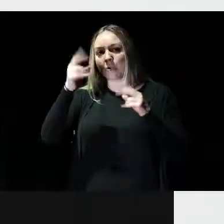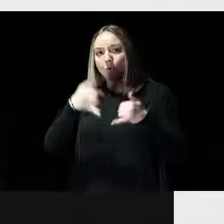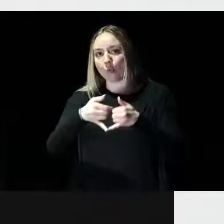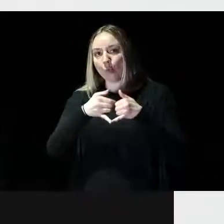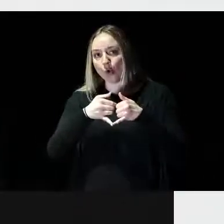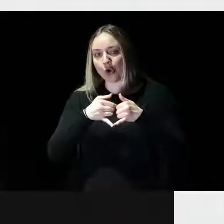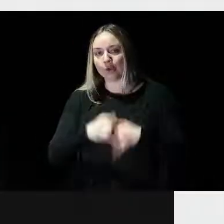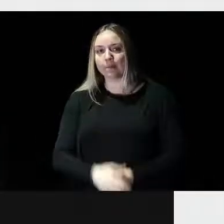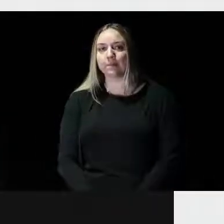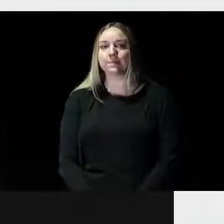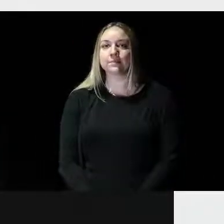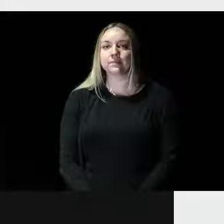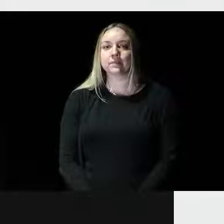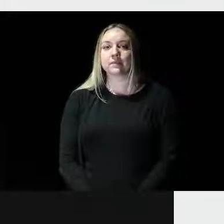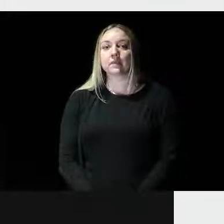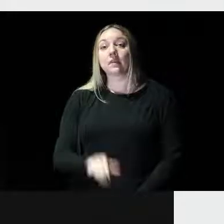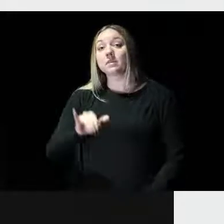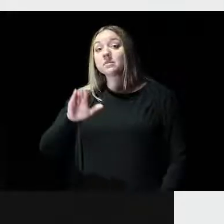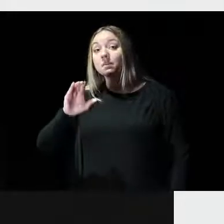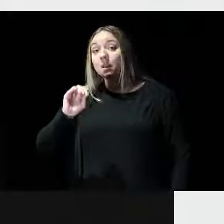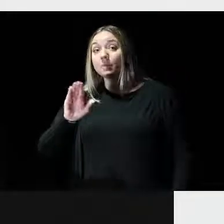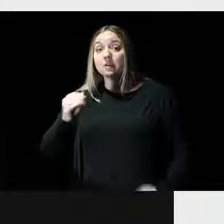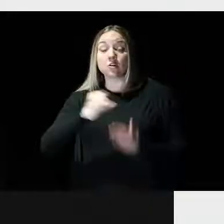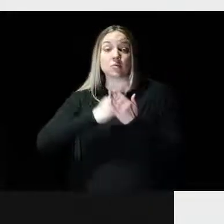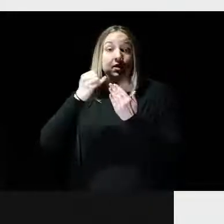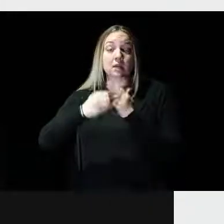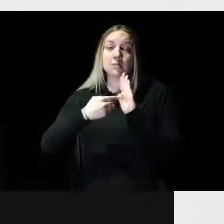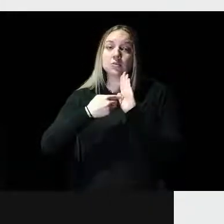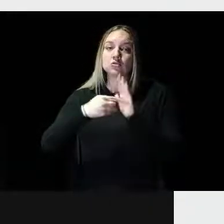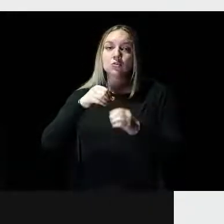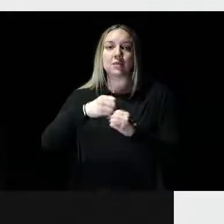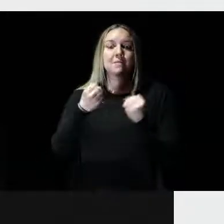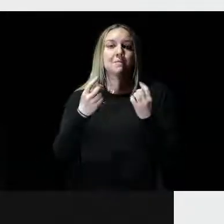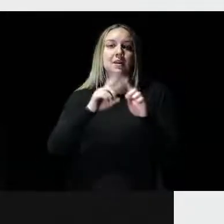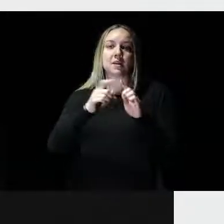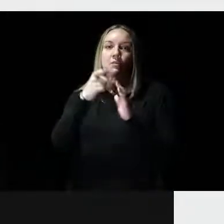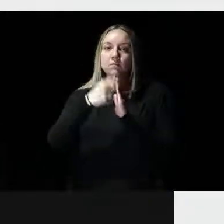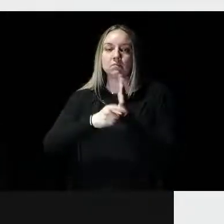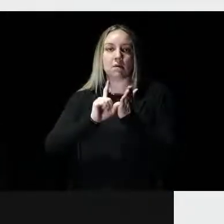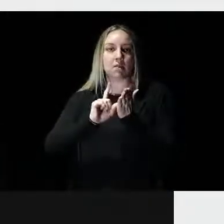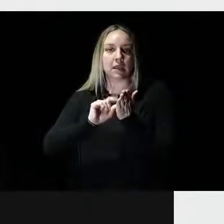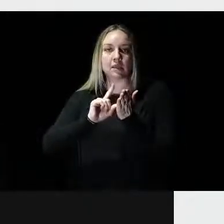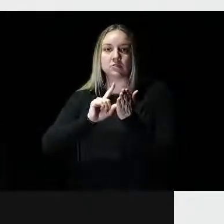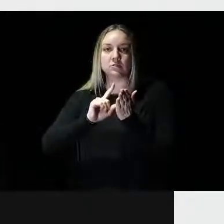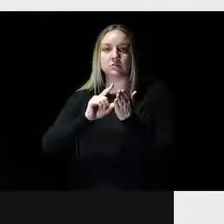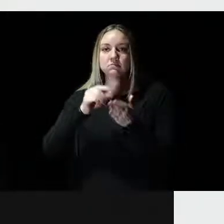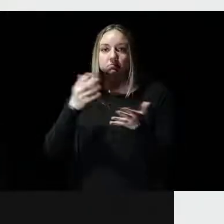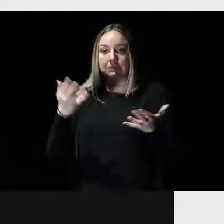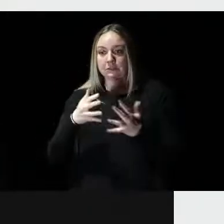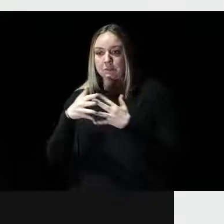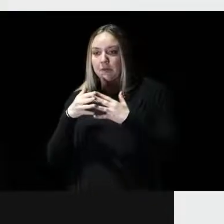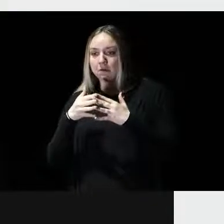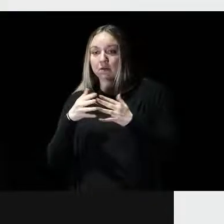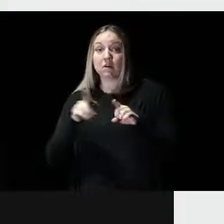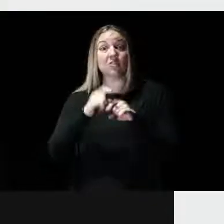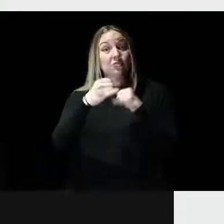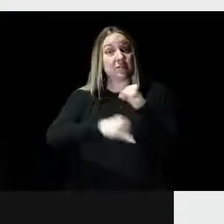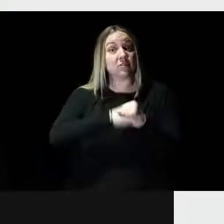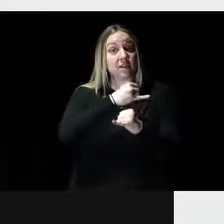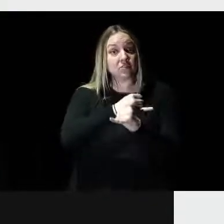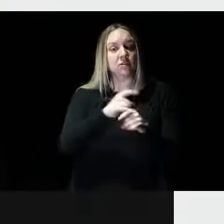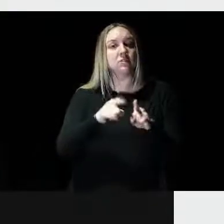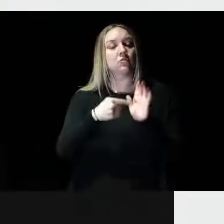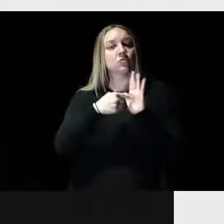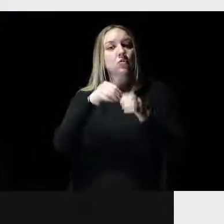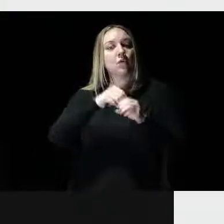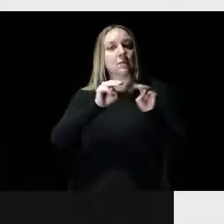The firm and its projects have been widely featured in national and international publications and have been exhibited in museums worldwide, including the